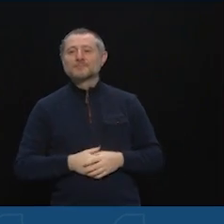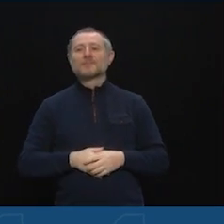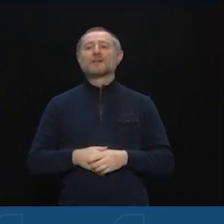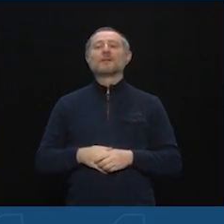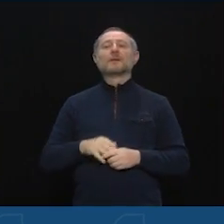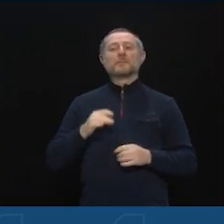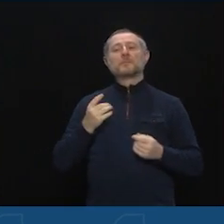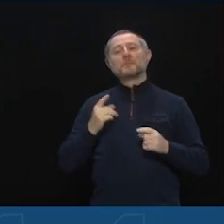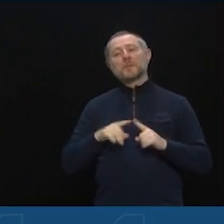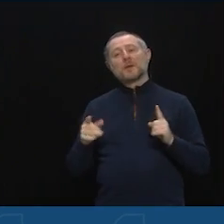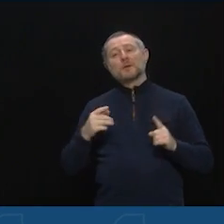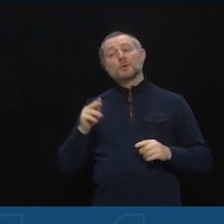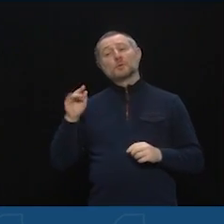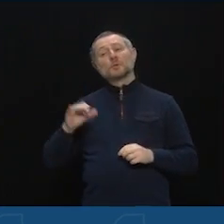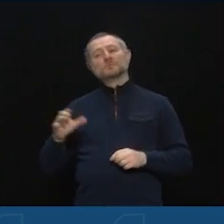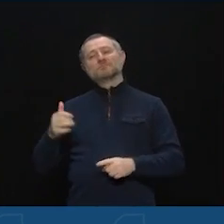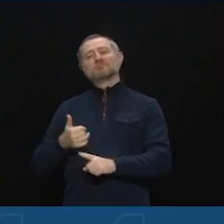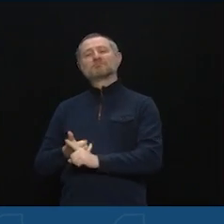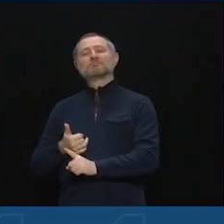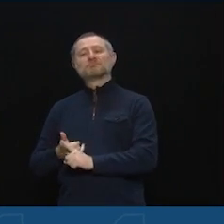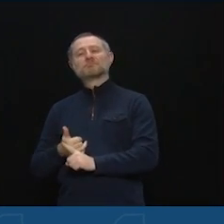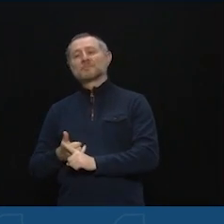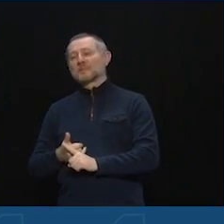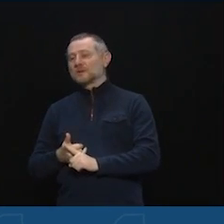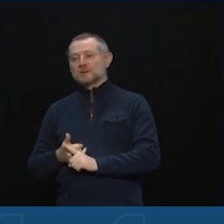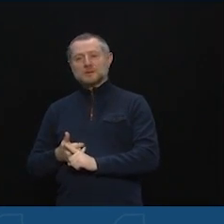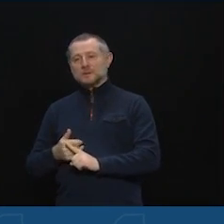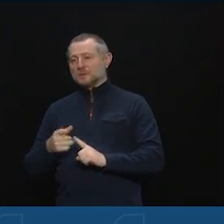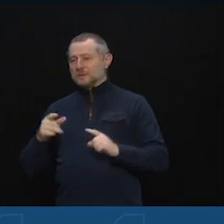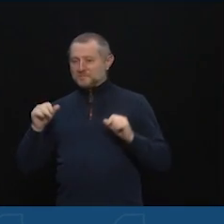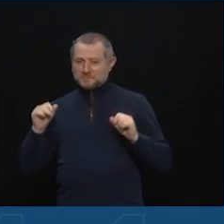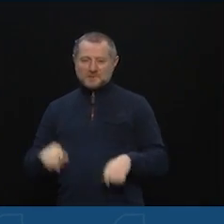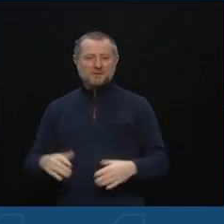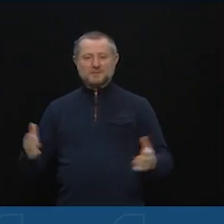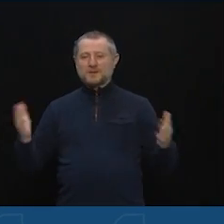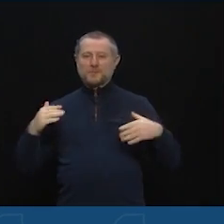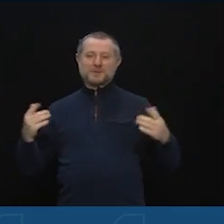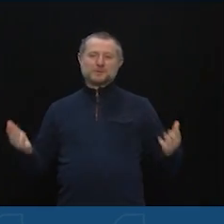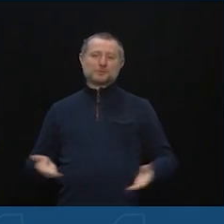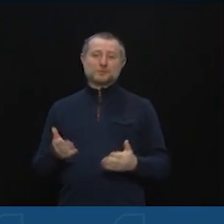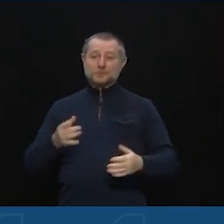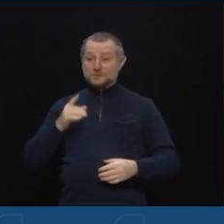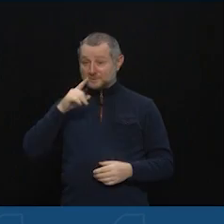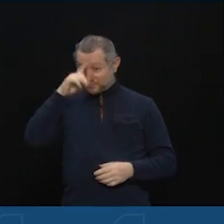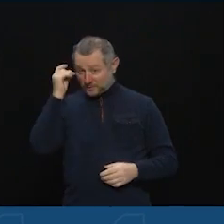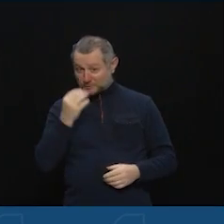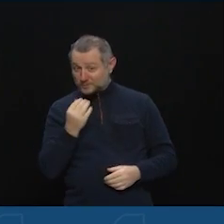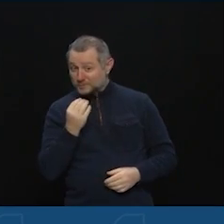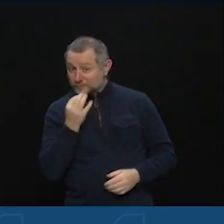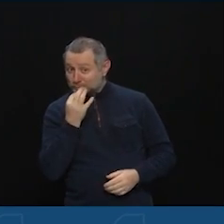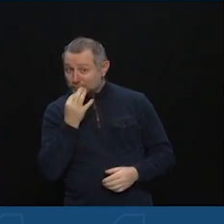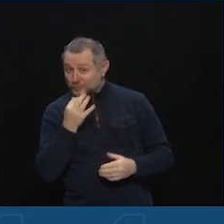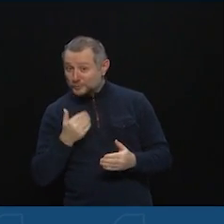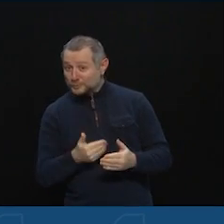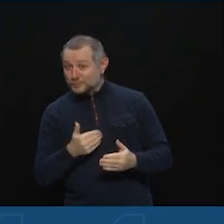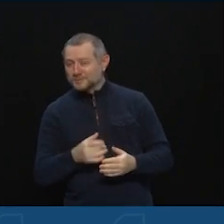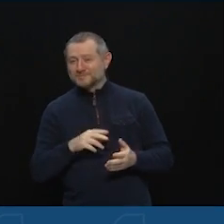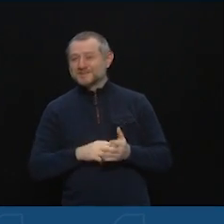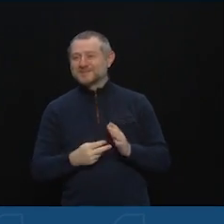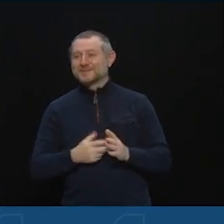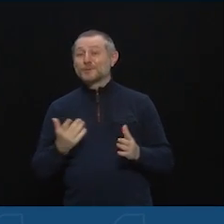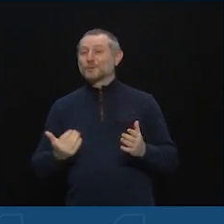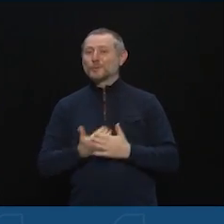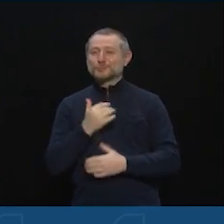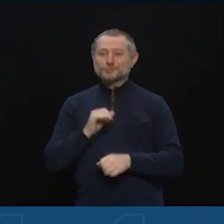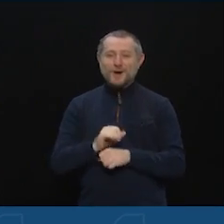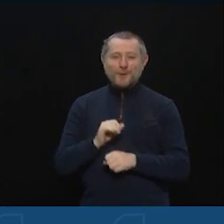live. New York is where you need to be. The summer's coming. This is going to be jobs, by the way, significant amount of